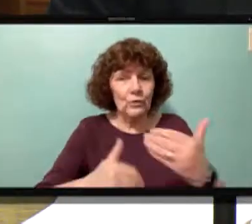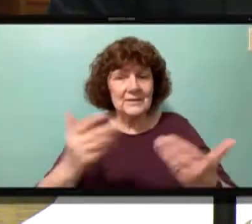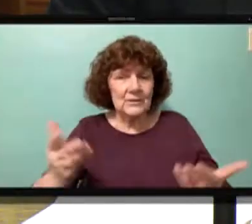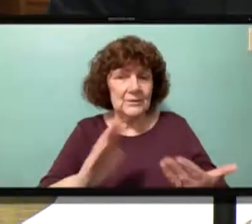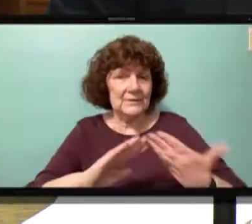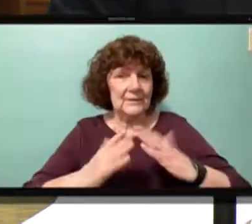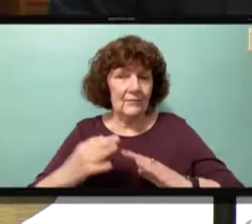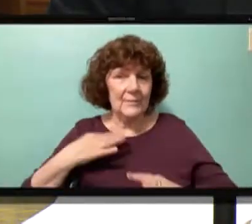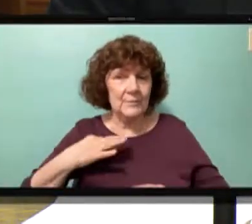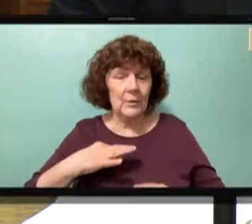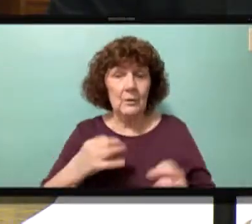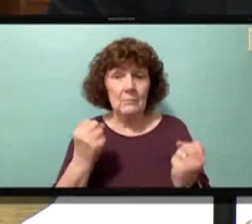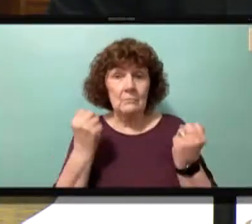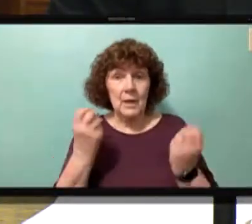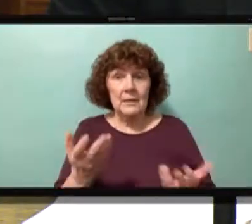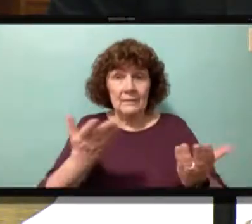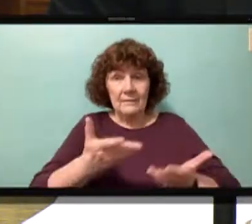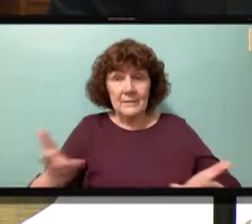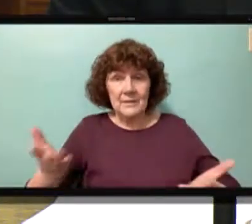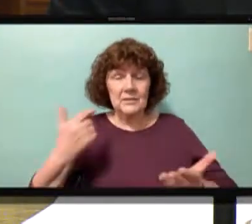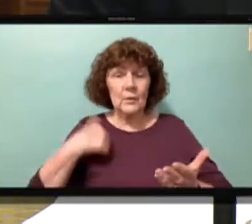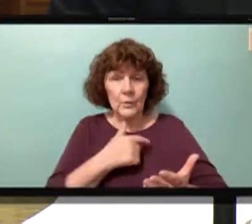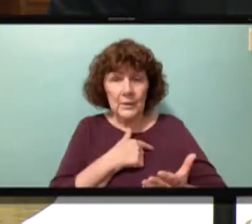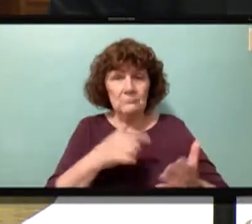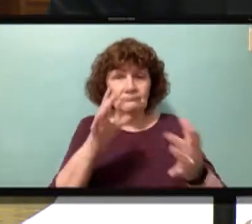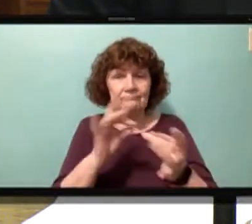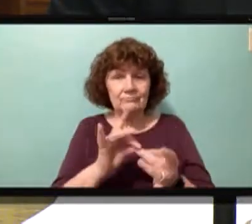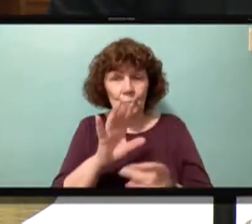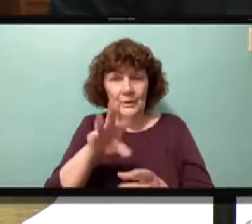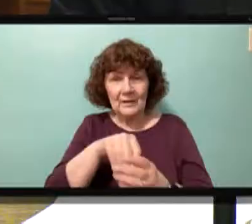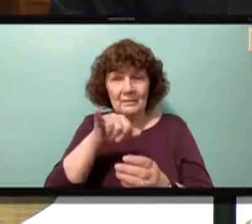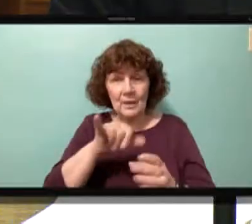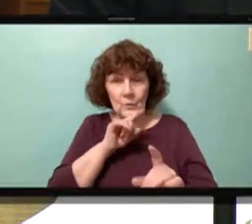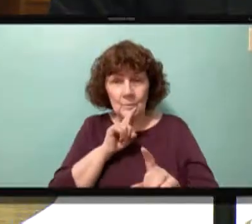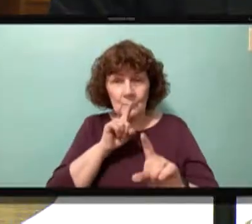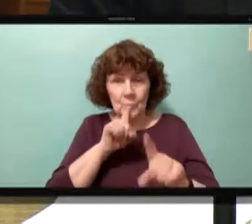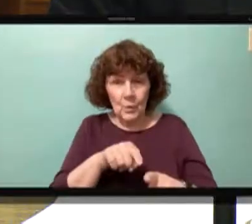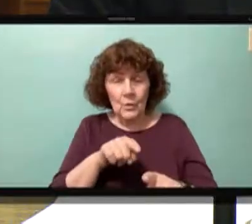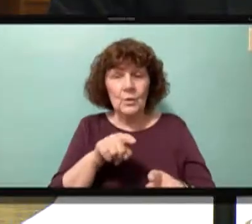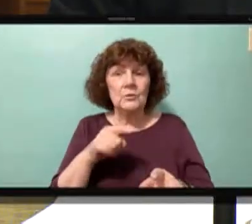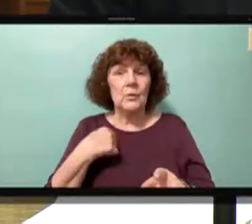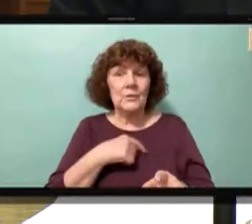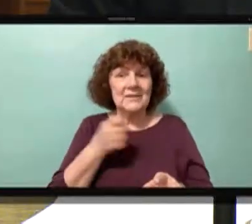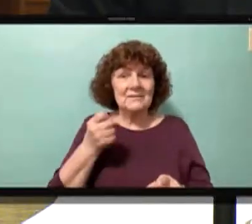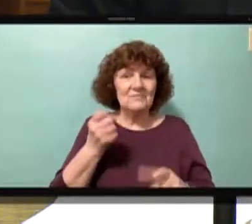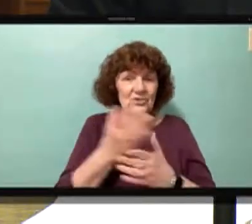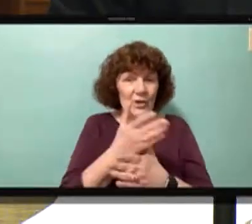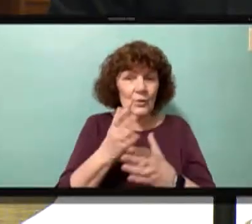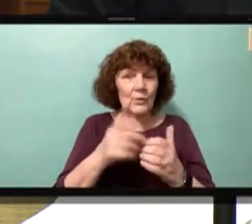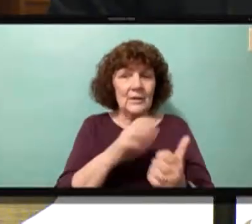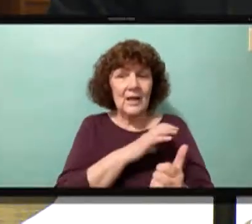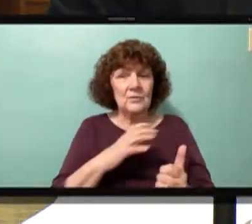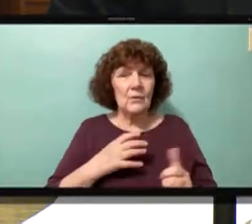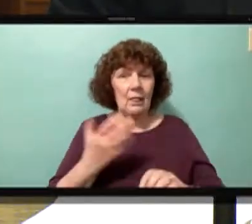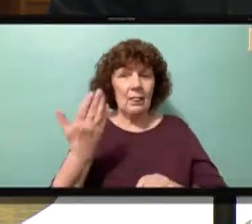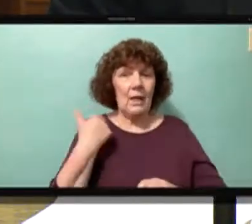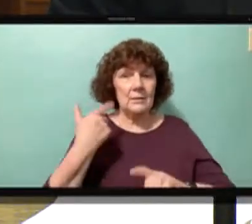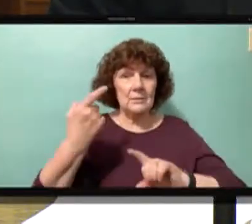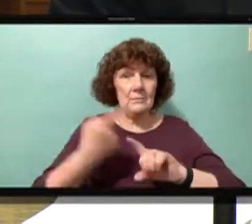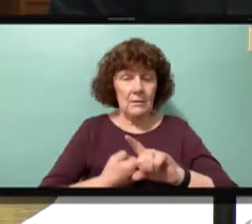many of the things that we highlighted in this report that was we shared with council last month was